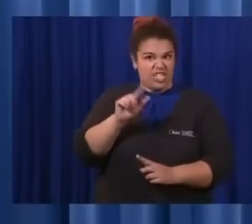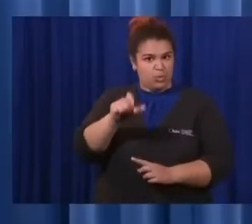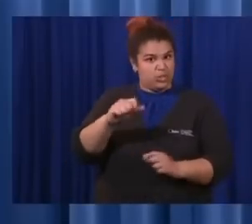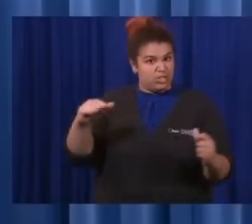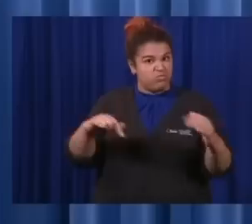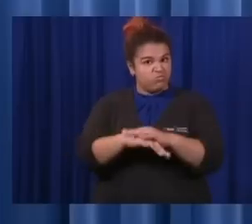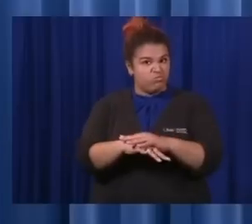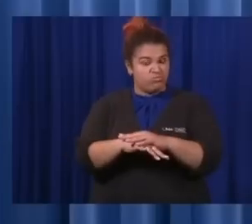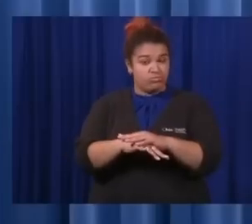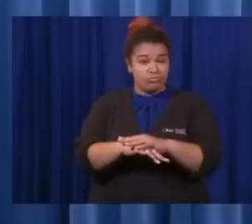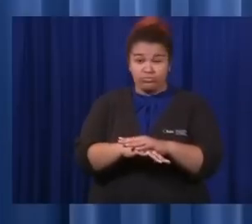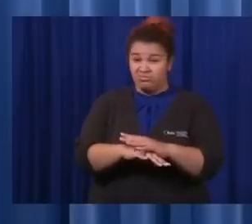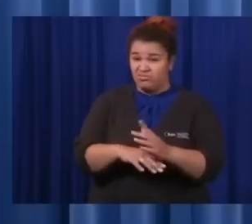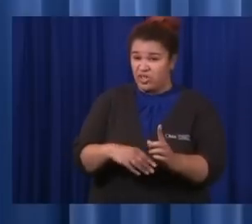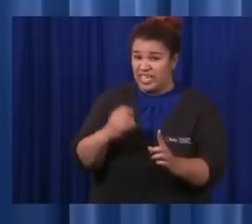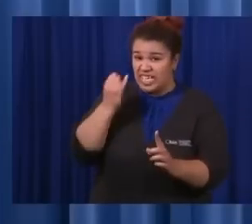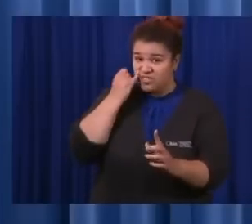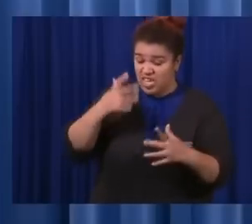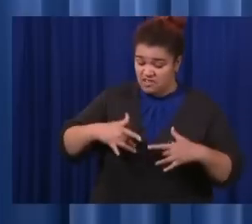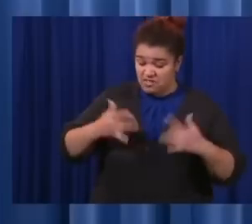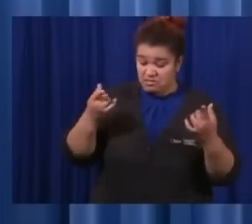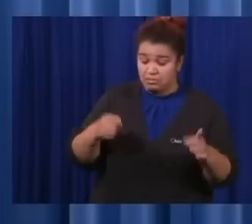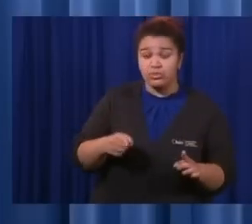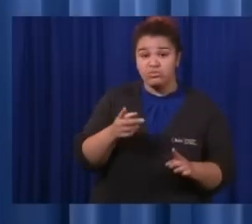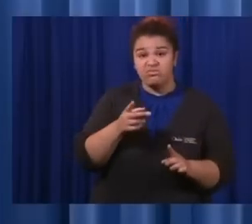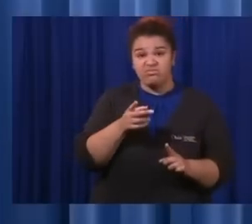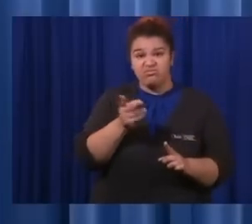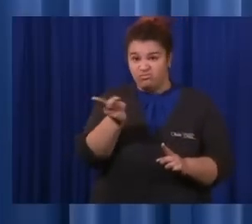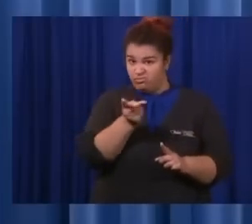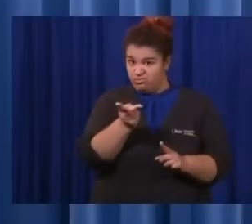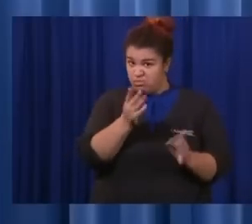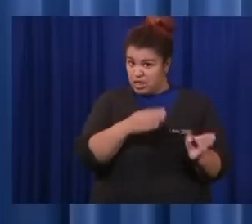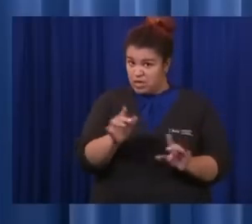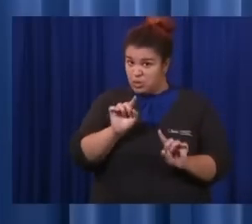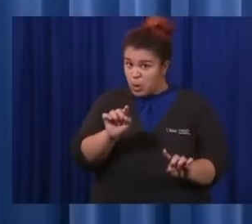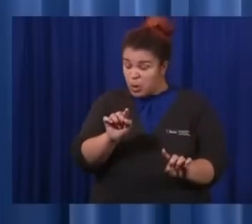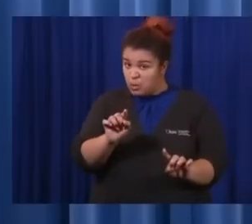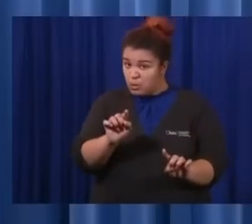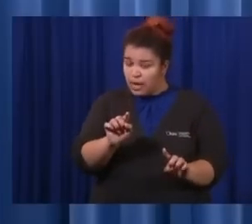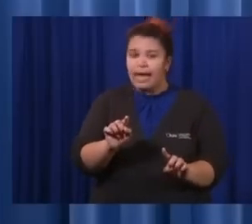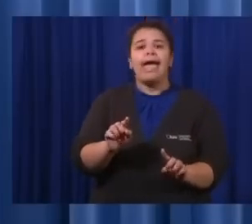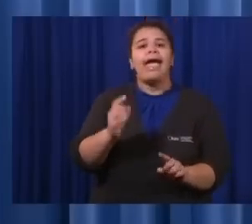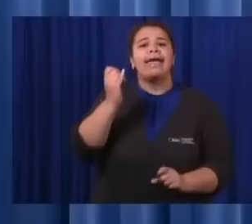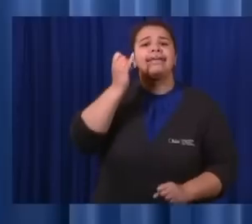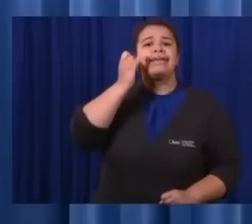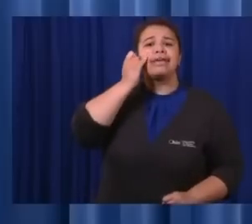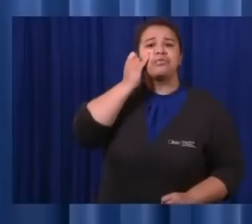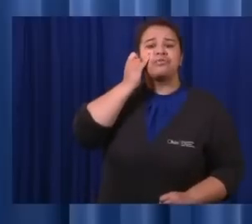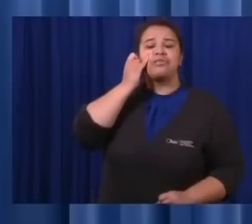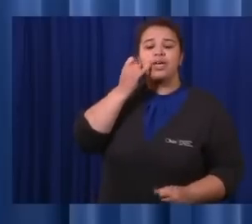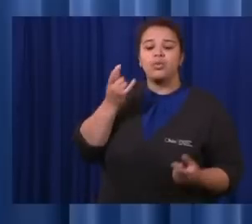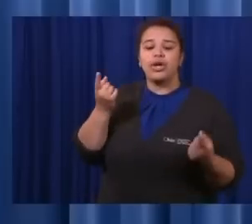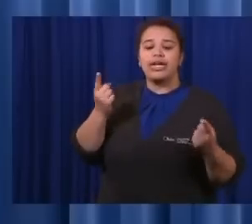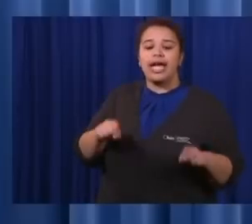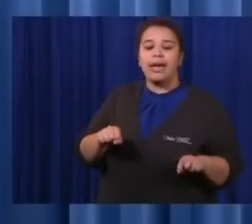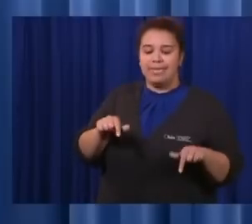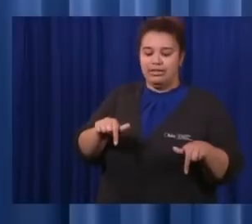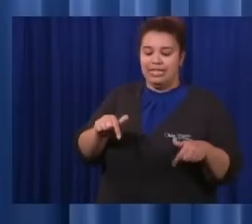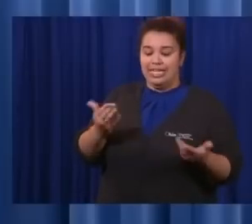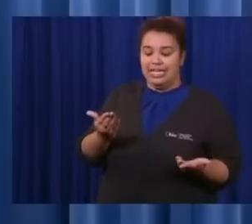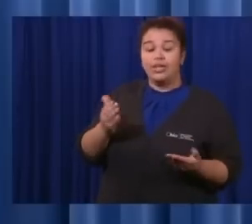do you plan to attend? And if it were being held in Ohio, as it was 4 years ago, would it go forward under a DeWine